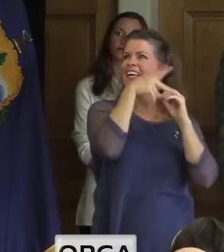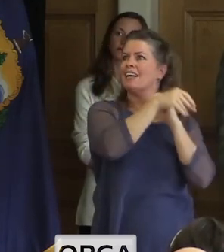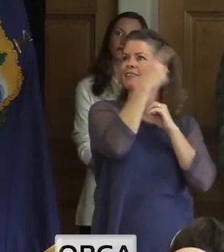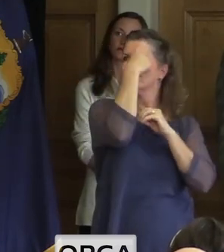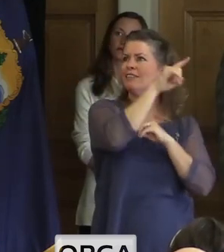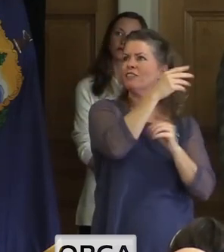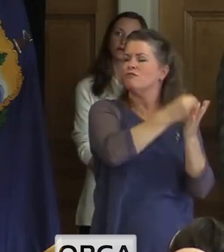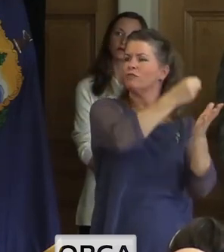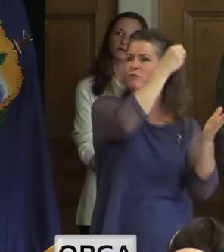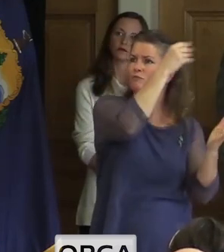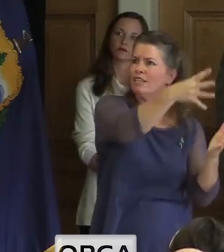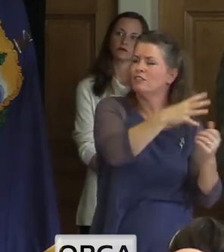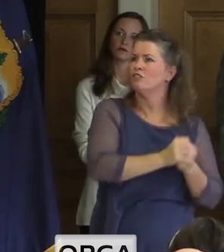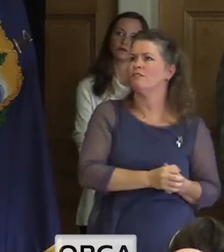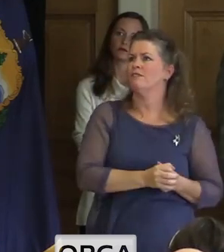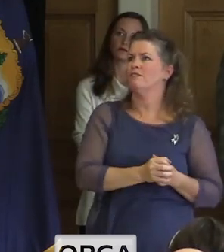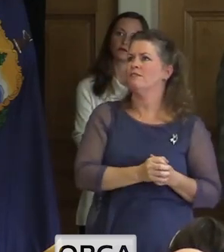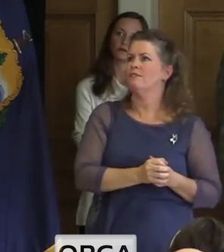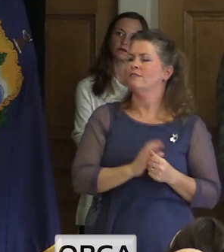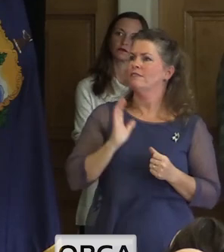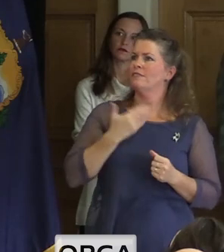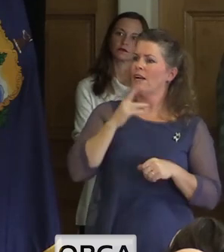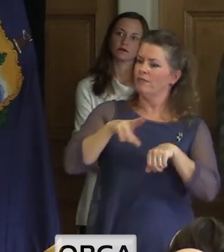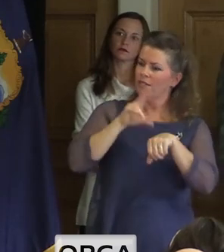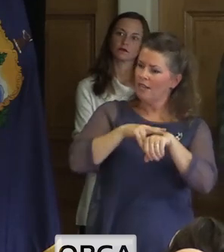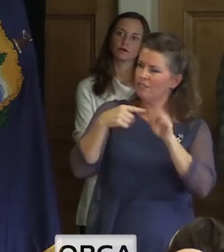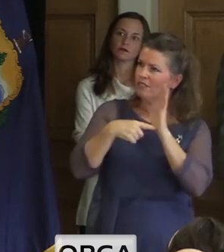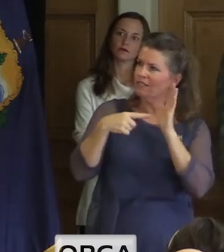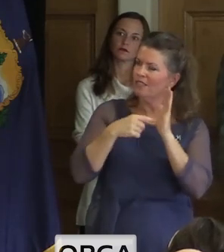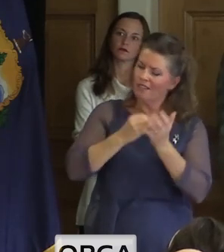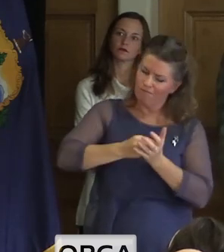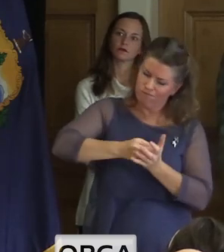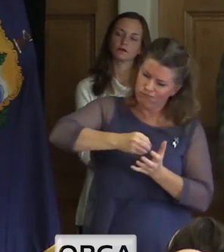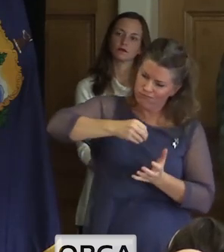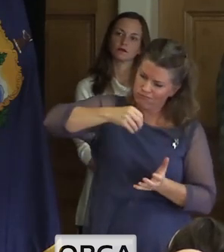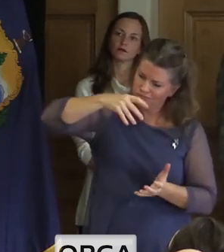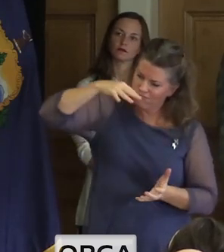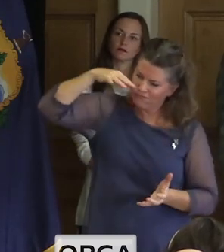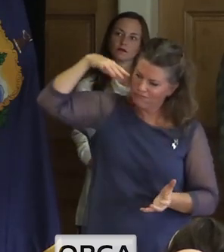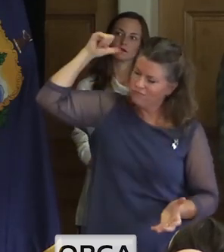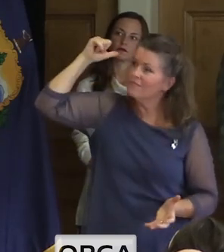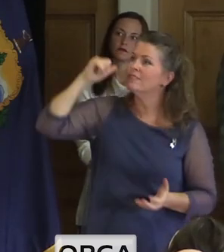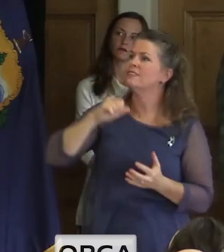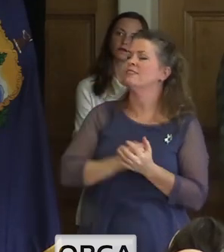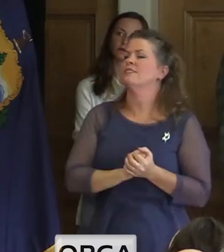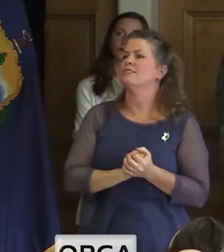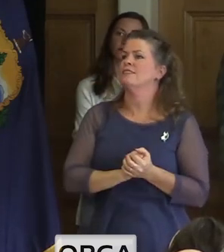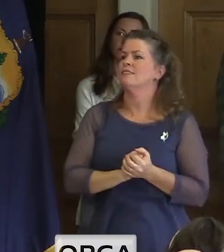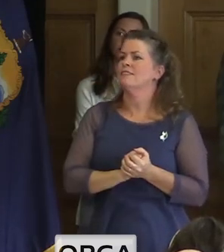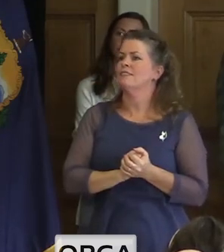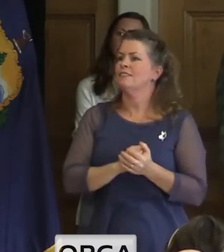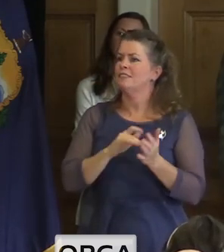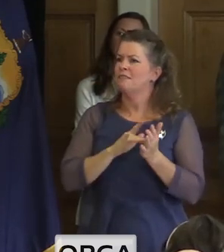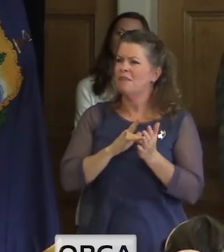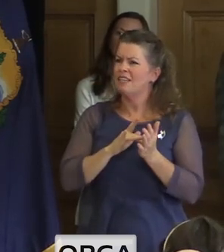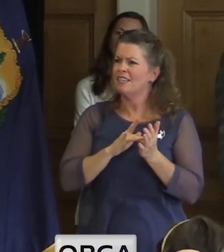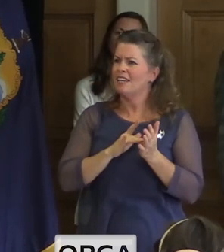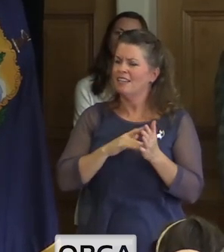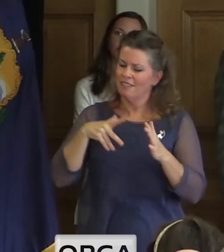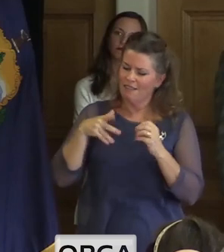up the deficit by over $1 trillion, then wants to cut Medicaid by $1 trillion, Medicare by